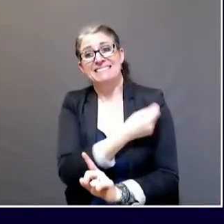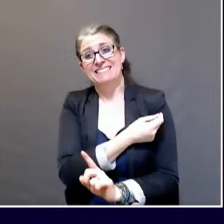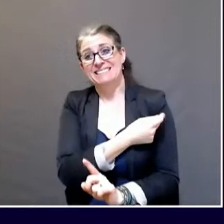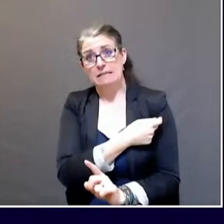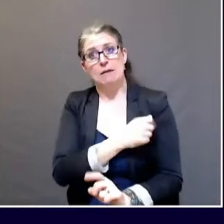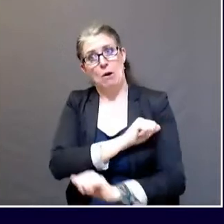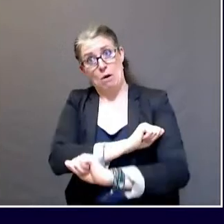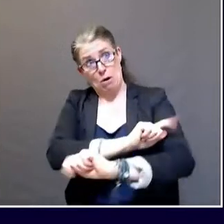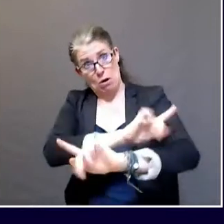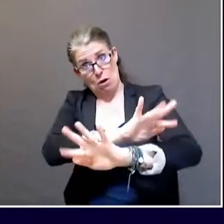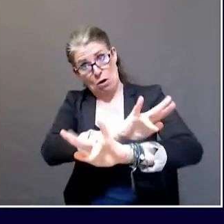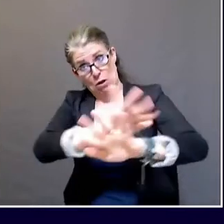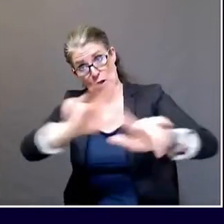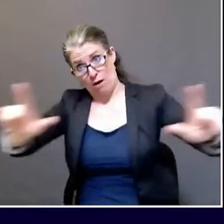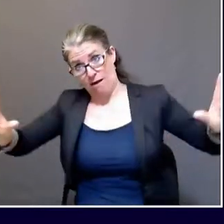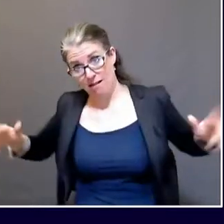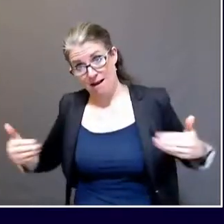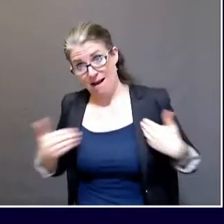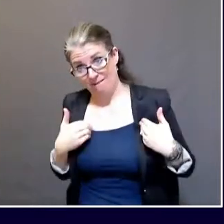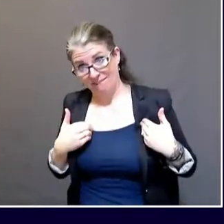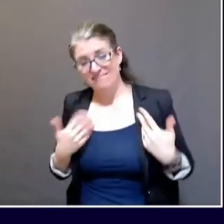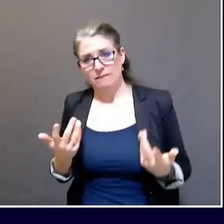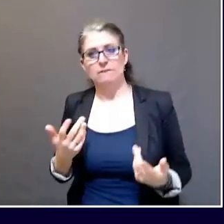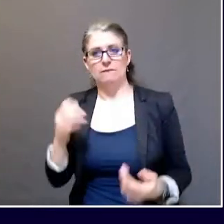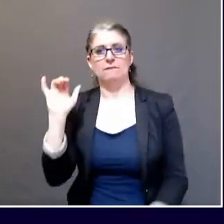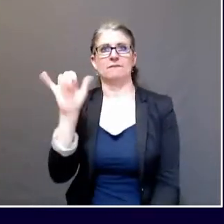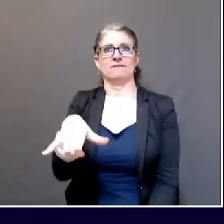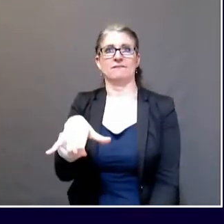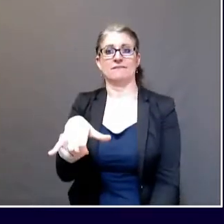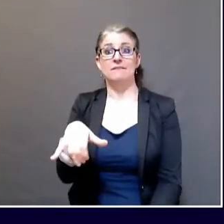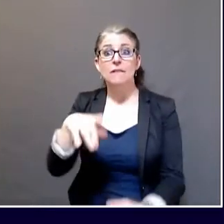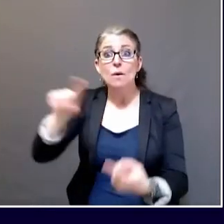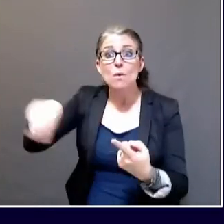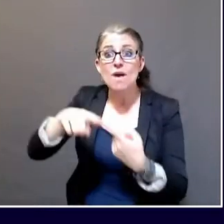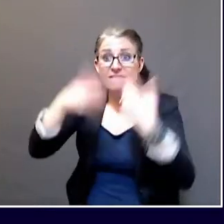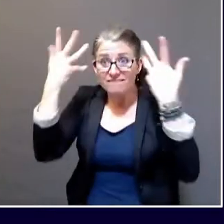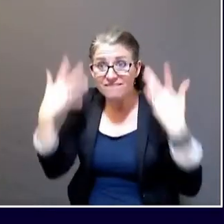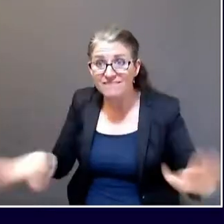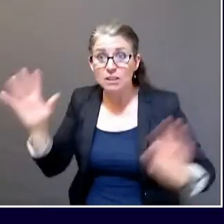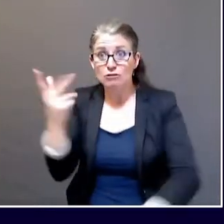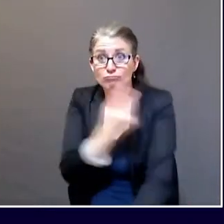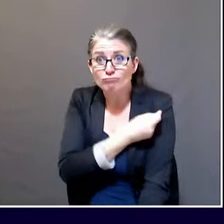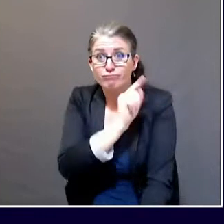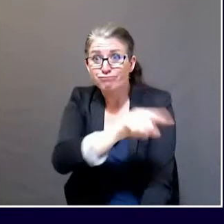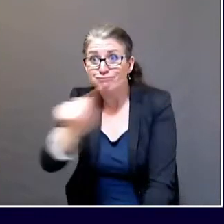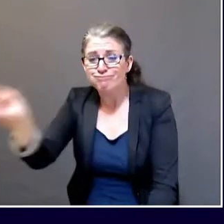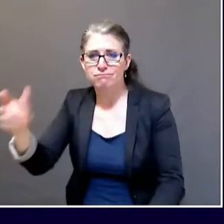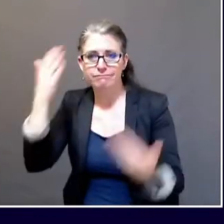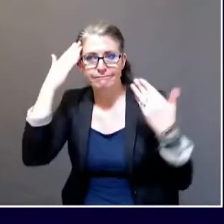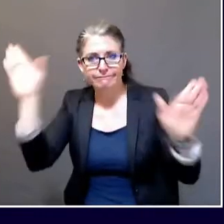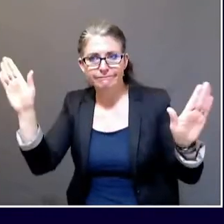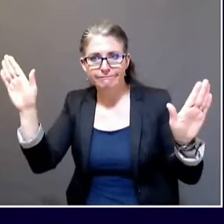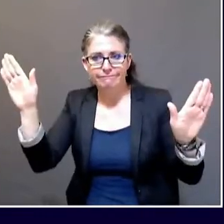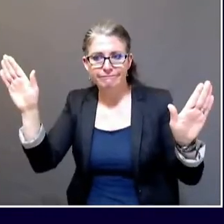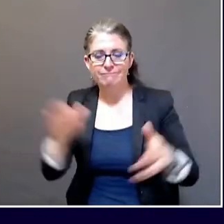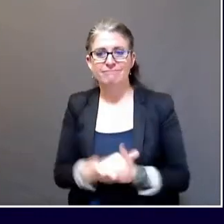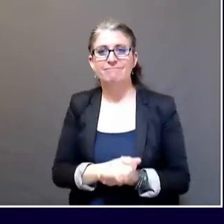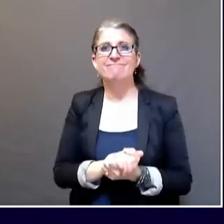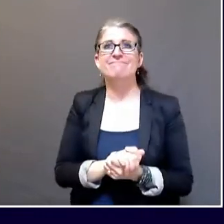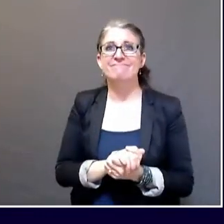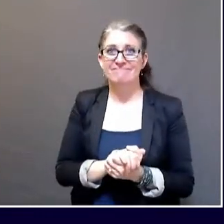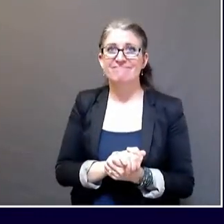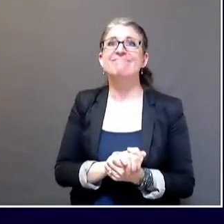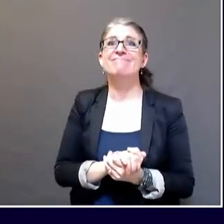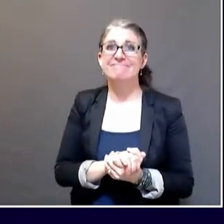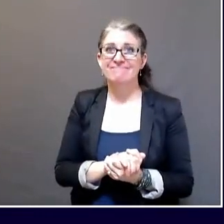I was just chatting with some of my team earlier, things like wearing a mask and maintaining physical distance have just become part of our daily